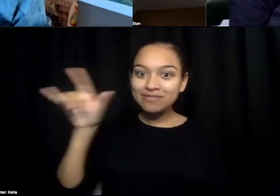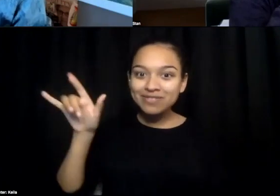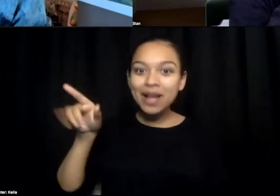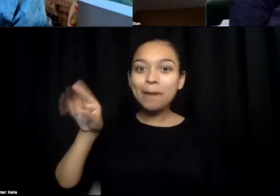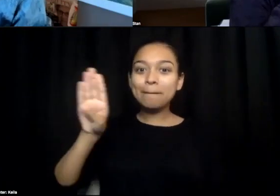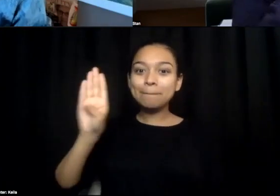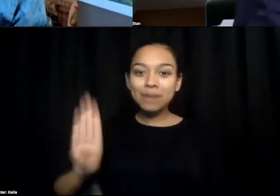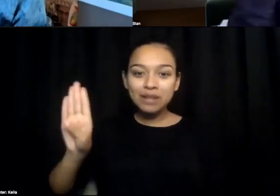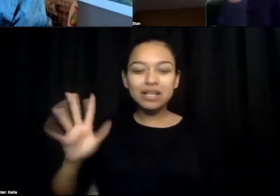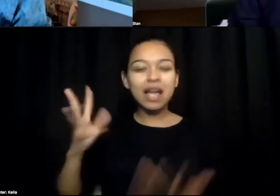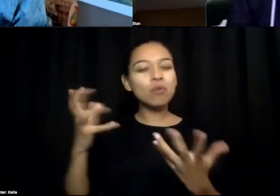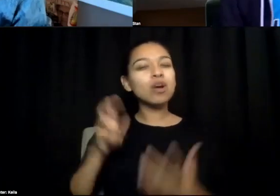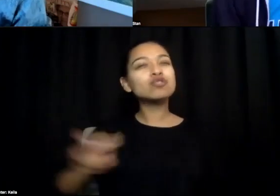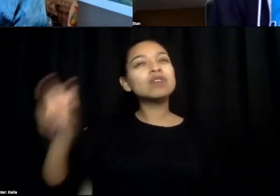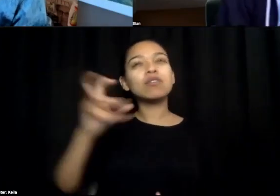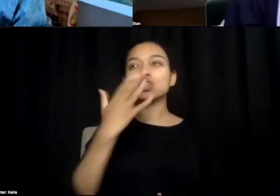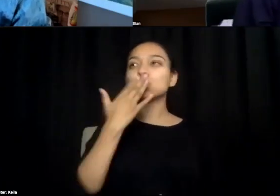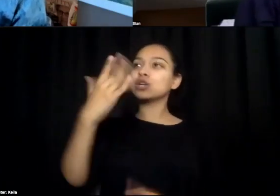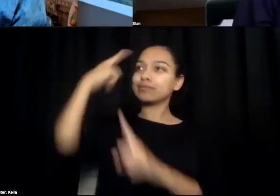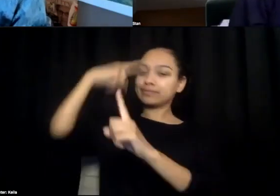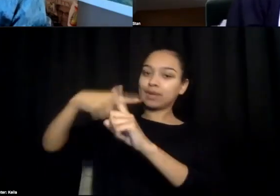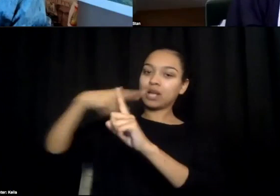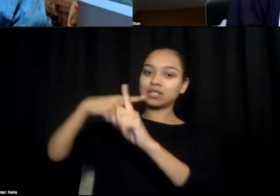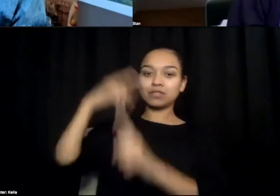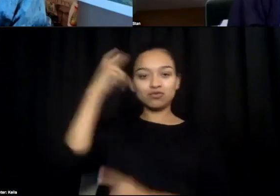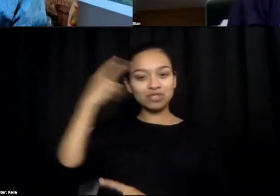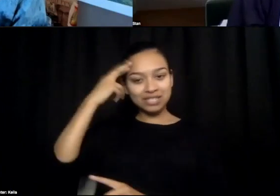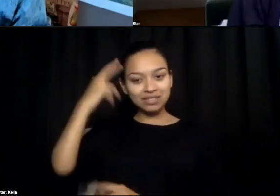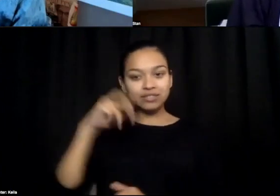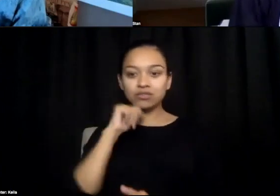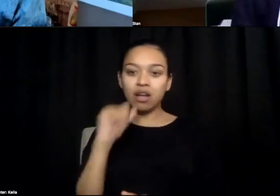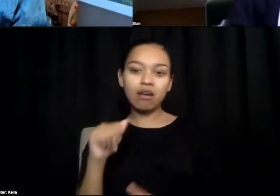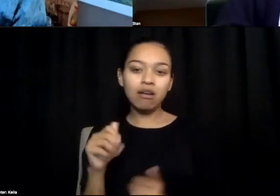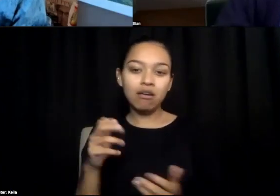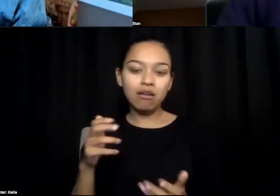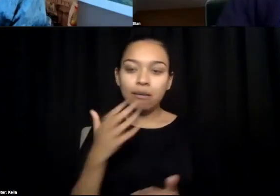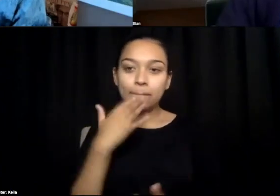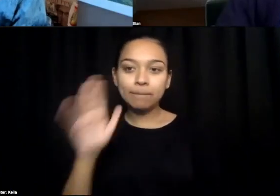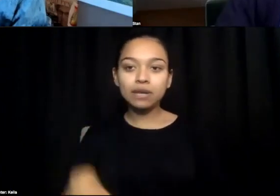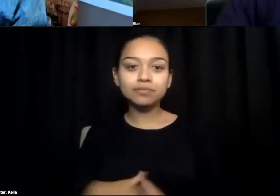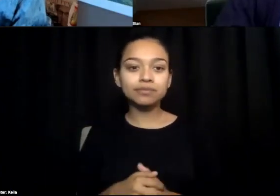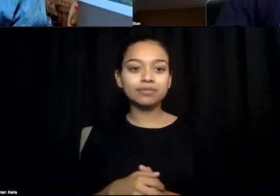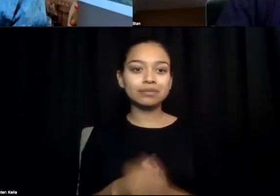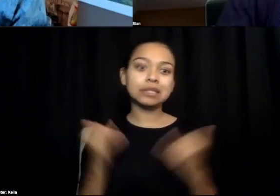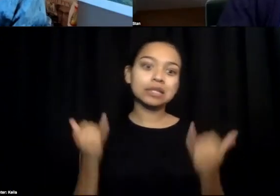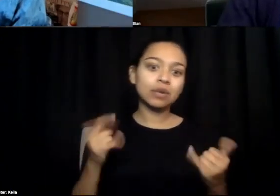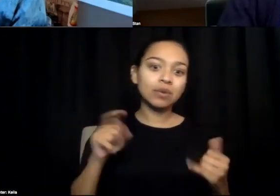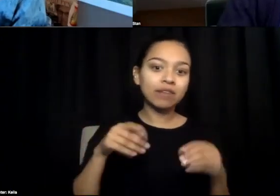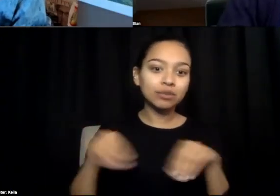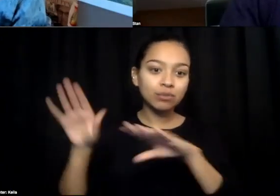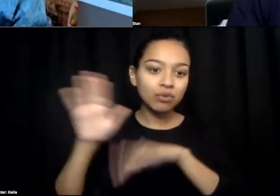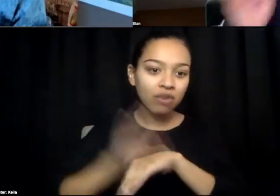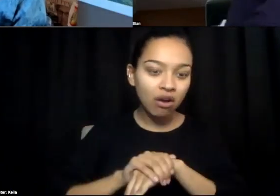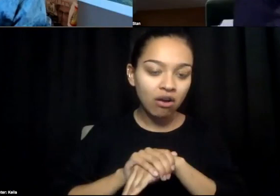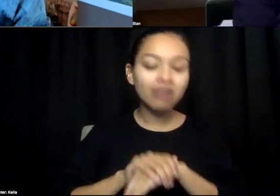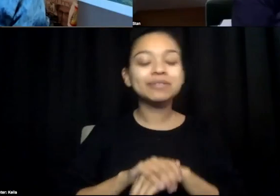and not, you know, a funeral. Right, right. We have to move on, don't we, with stuff like that? We